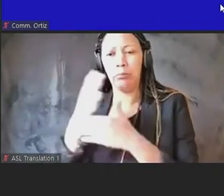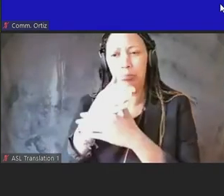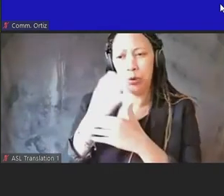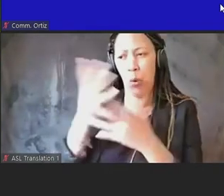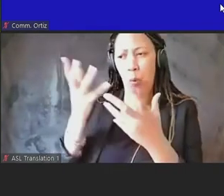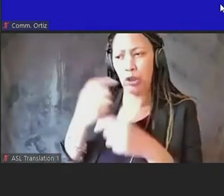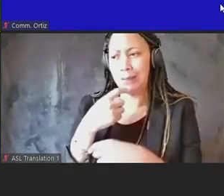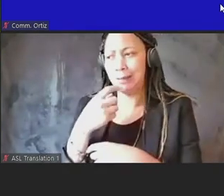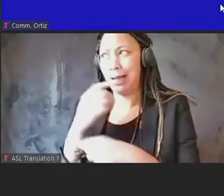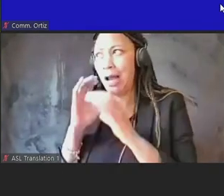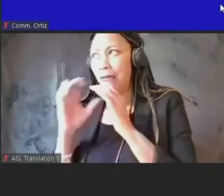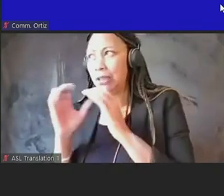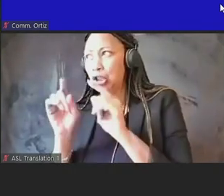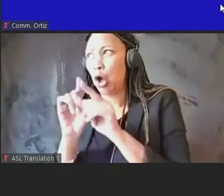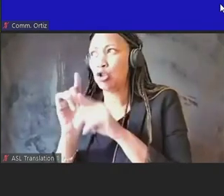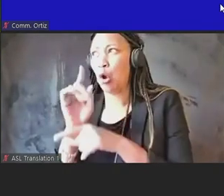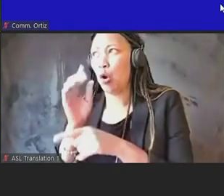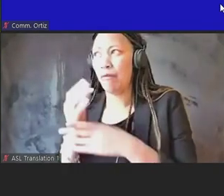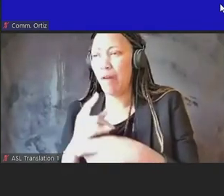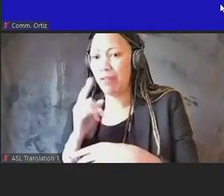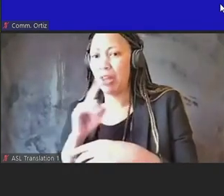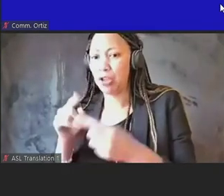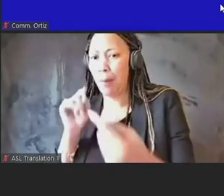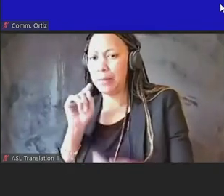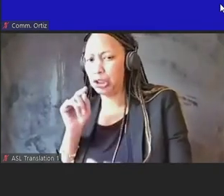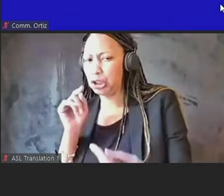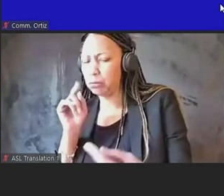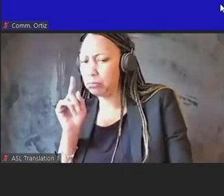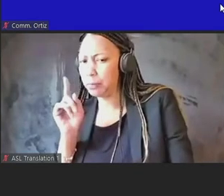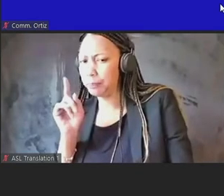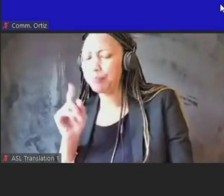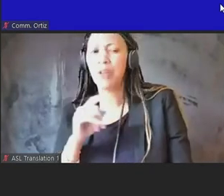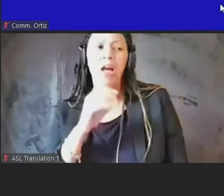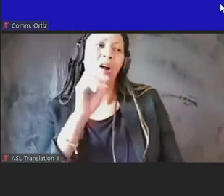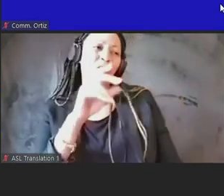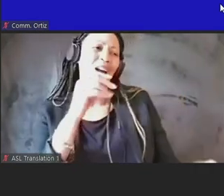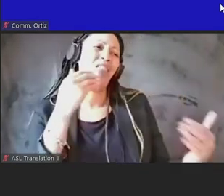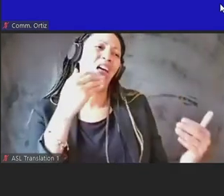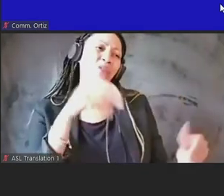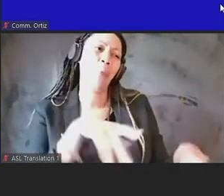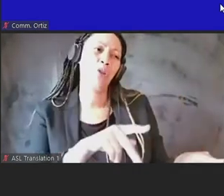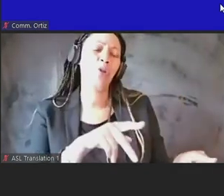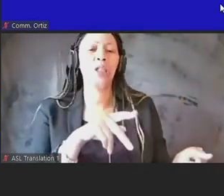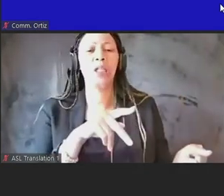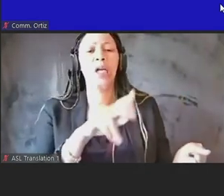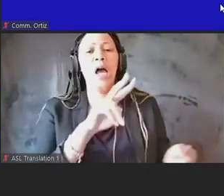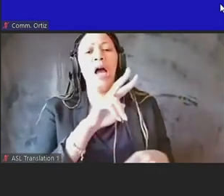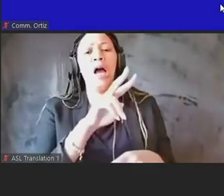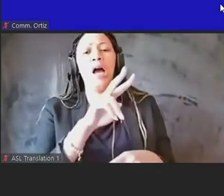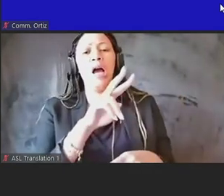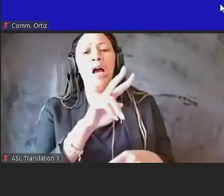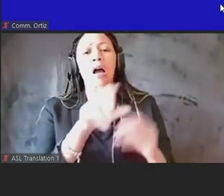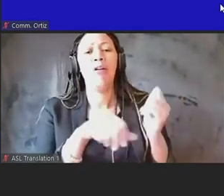those conversations and the fact that there's still opposition. Okay. And I'd love, thank you for giving me the opportunity. And Vice Chair, I did try to sign